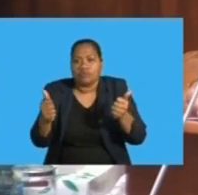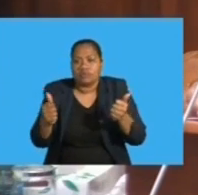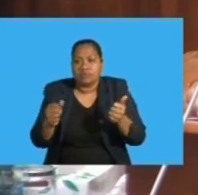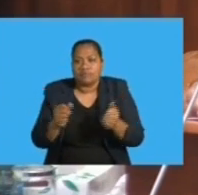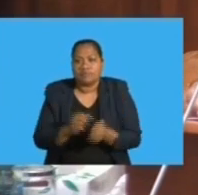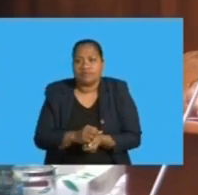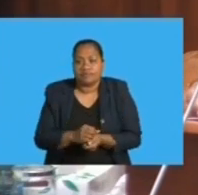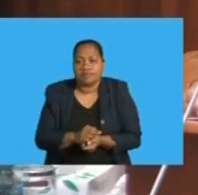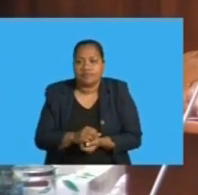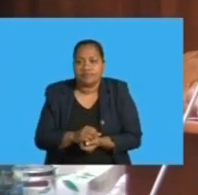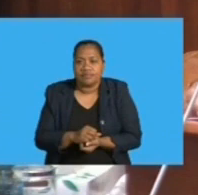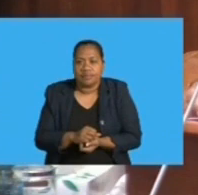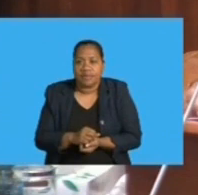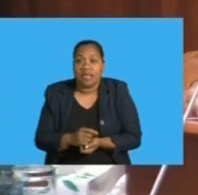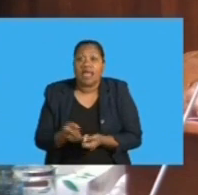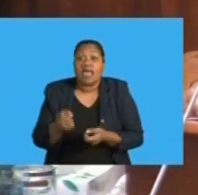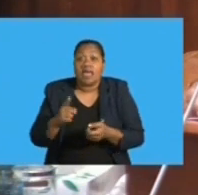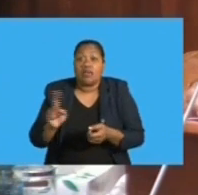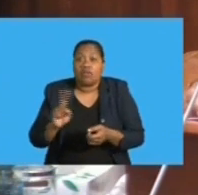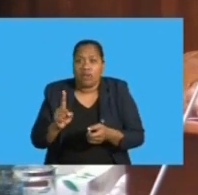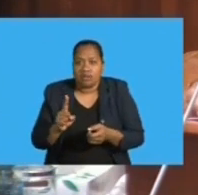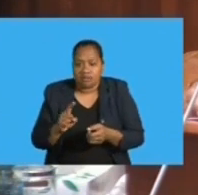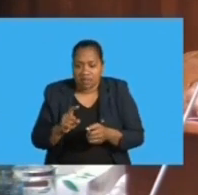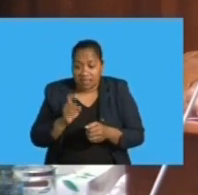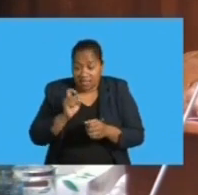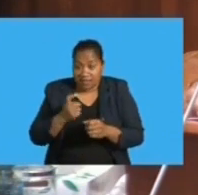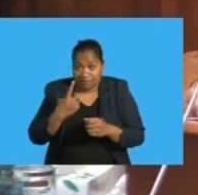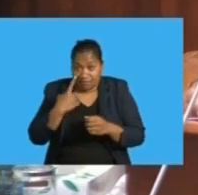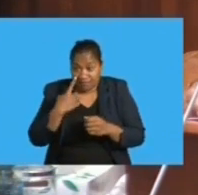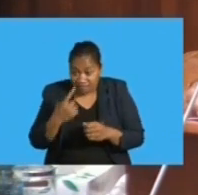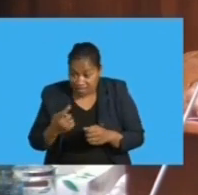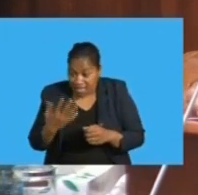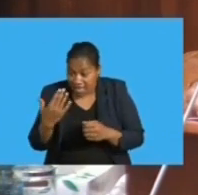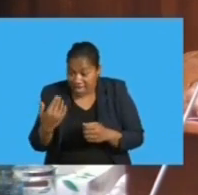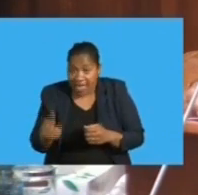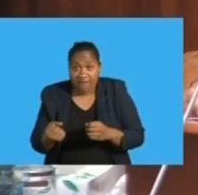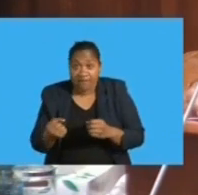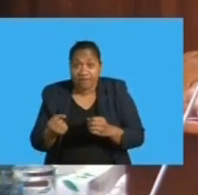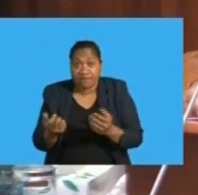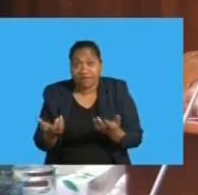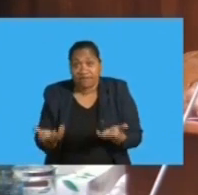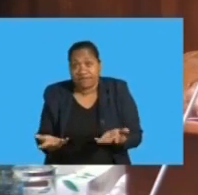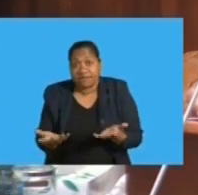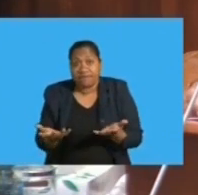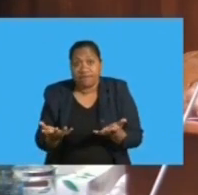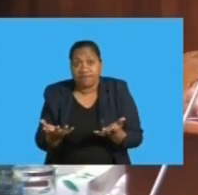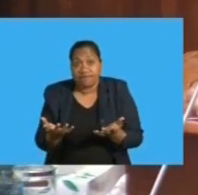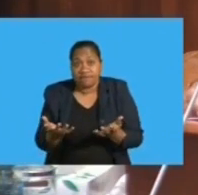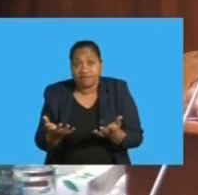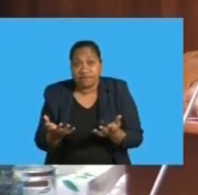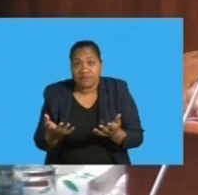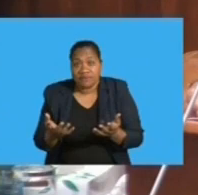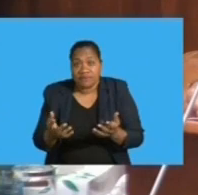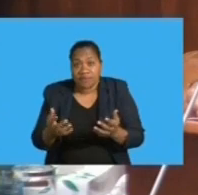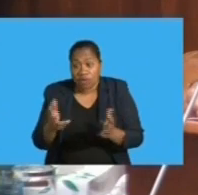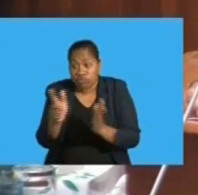decorum, and to take action for breach of privilege or contempt of Parliament.